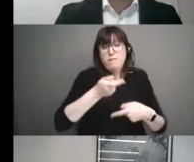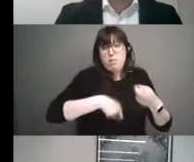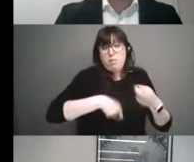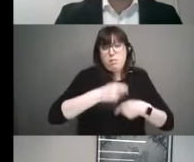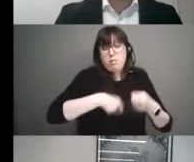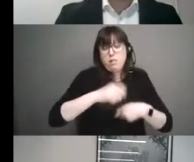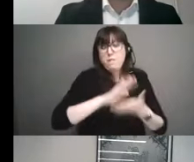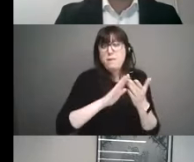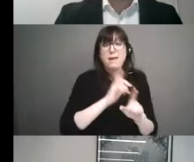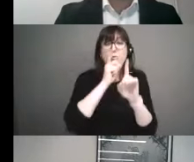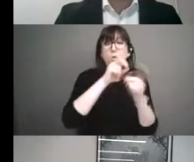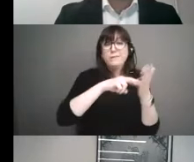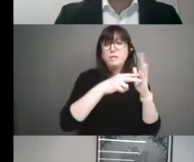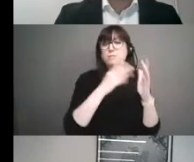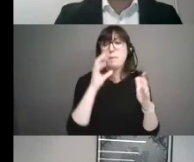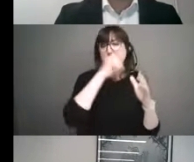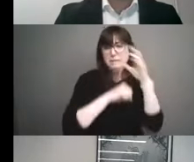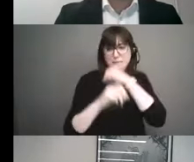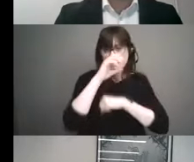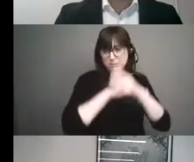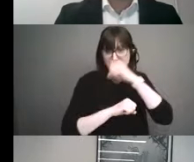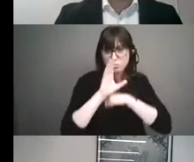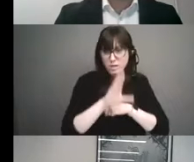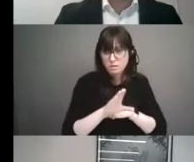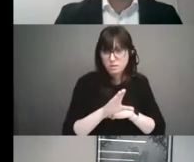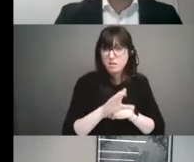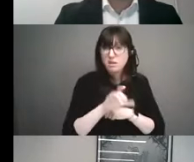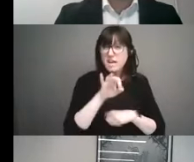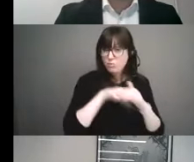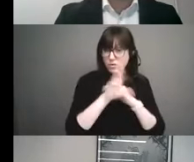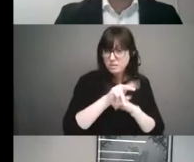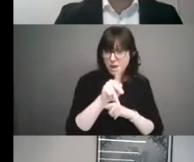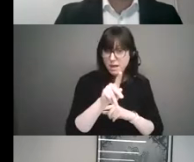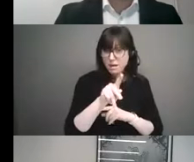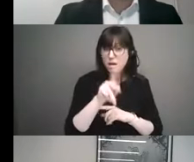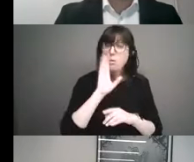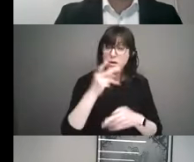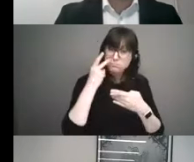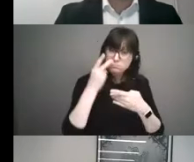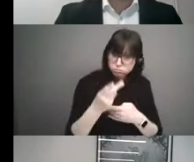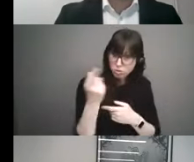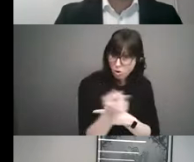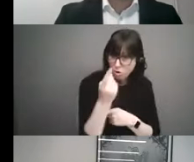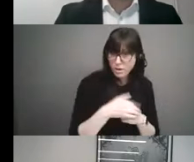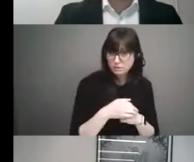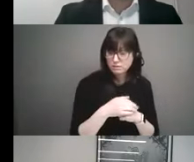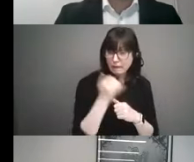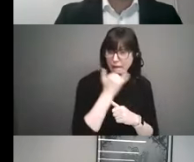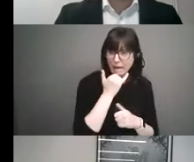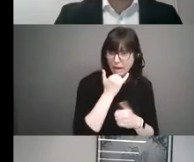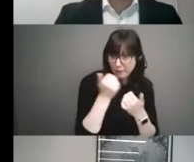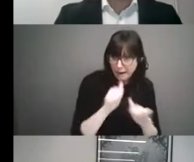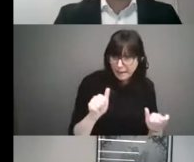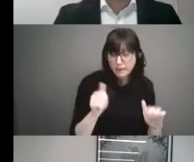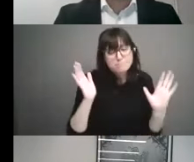on filing it with the bank is that it always be seen and there be no room for error, that's not always going to play out the way you think.